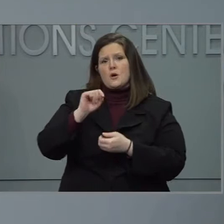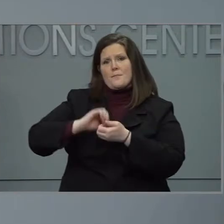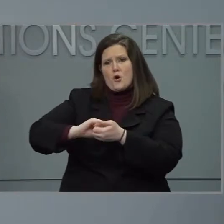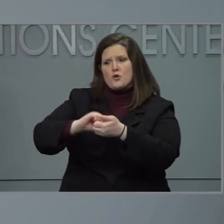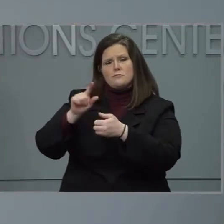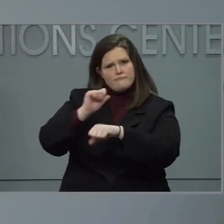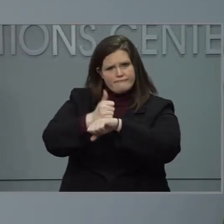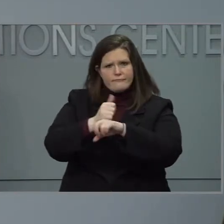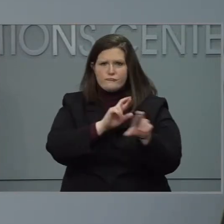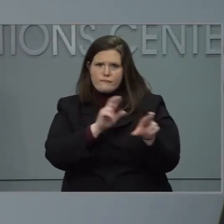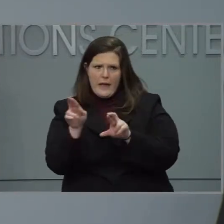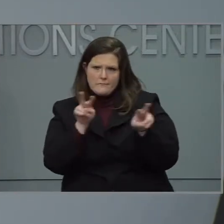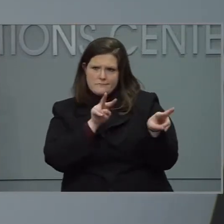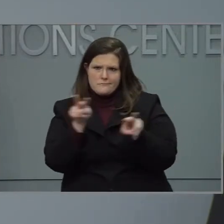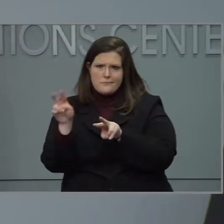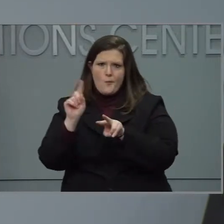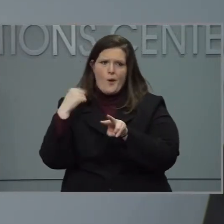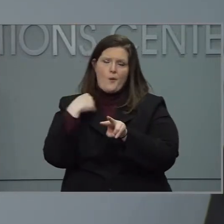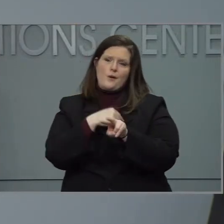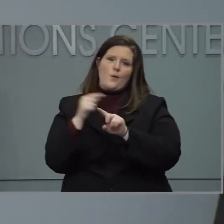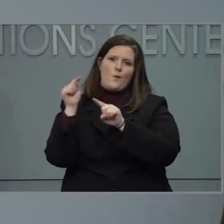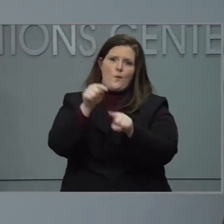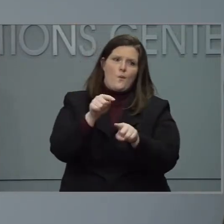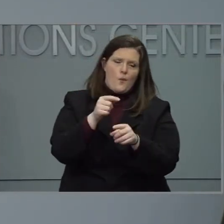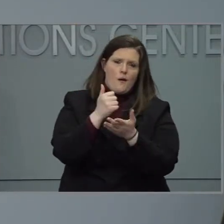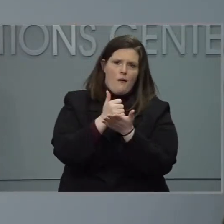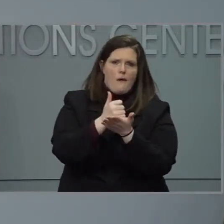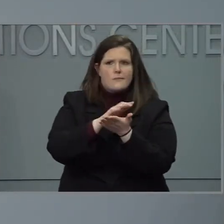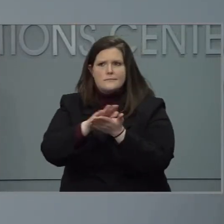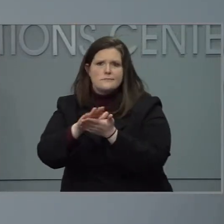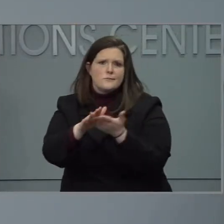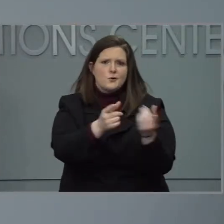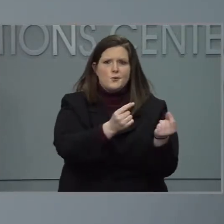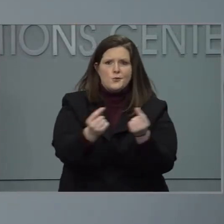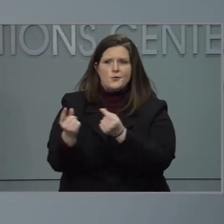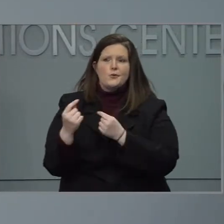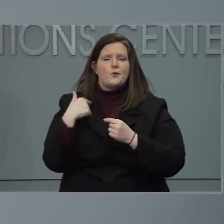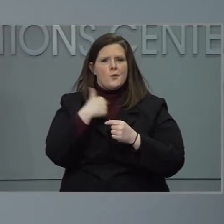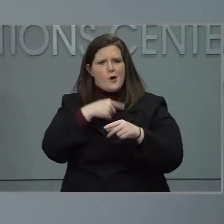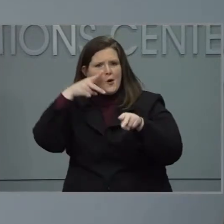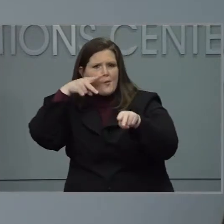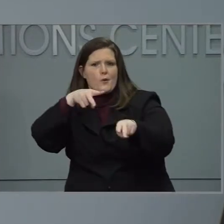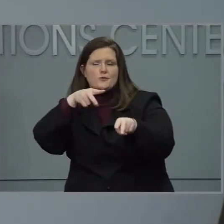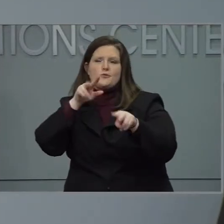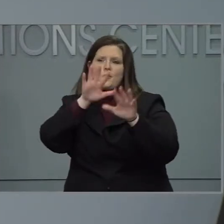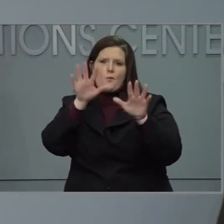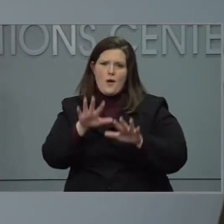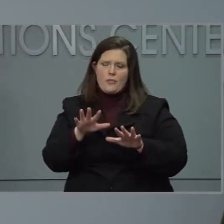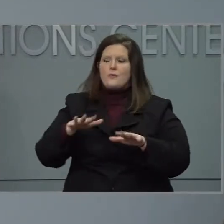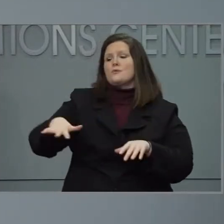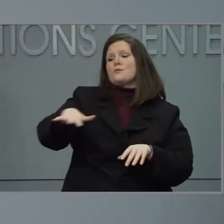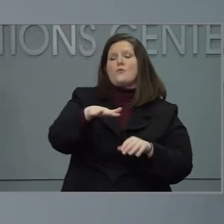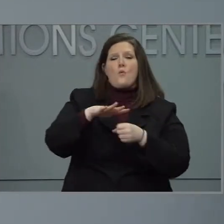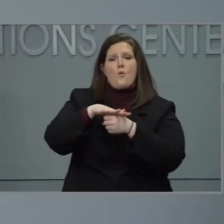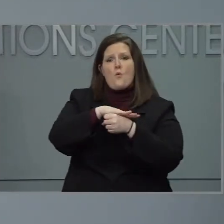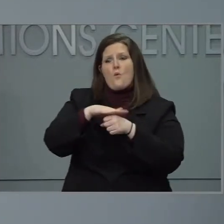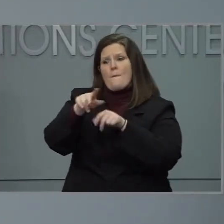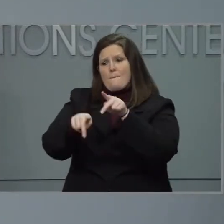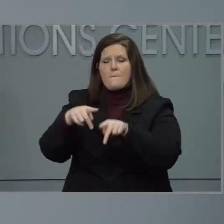conducted operational readiness checks with a number of our response teams across the state and will continue to monitor the situation along with our local